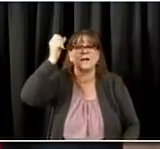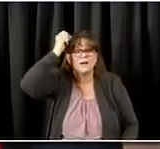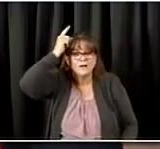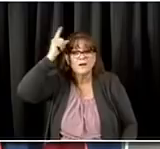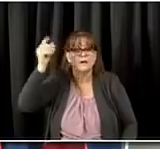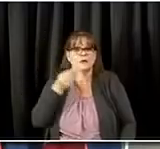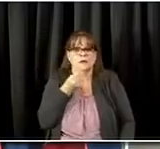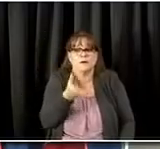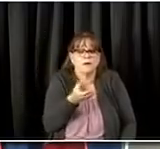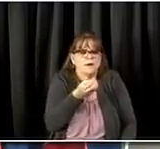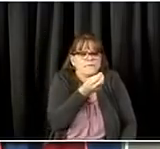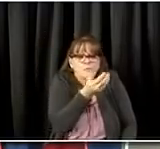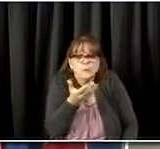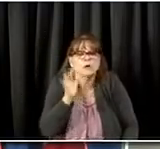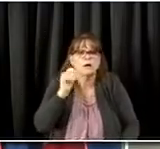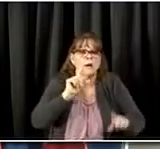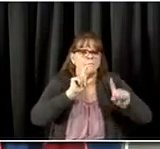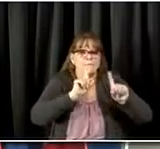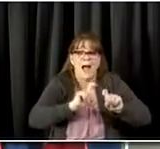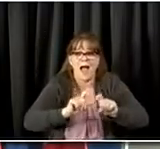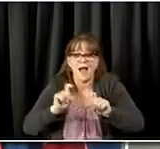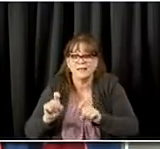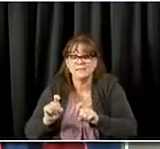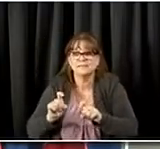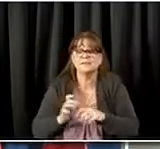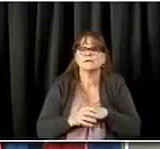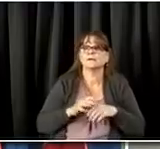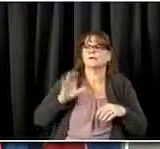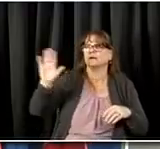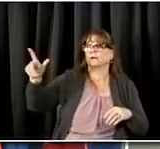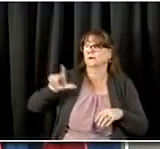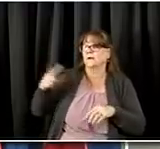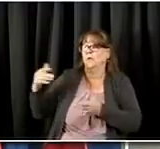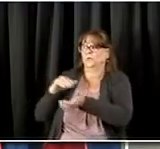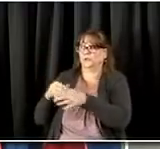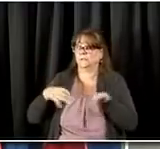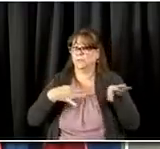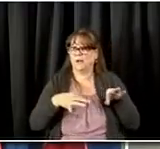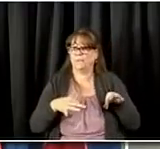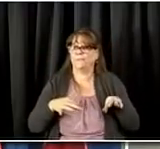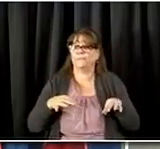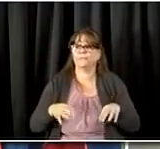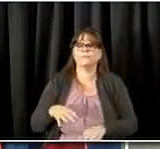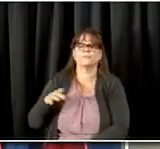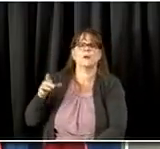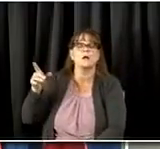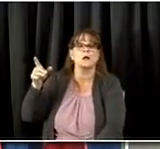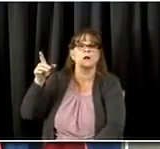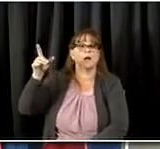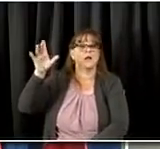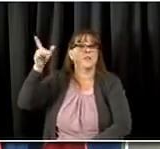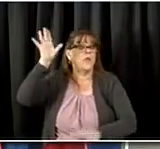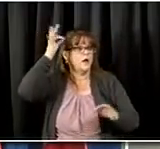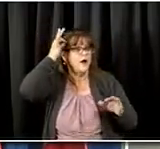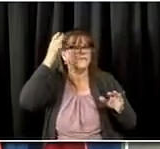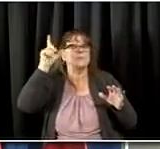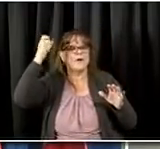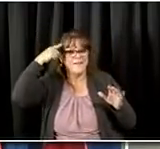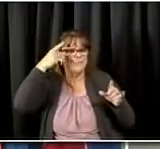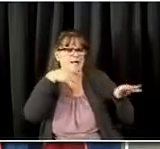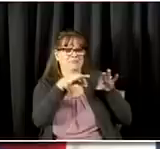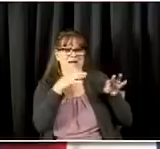run through. Dr. Herlihy? Thank you. So as the governor mentioned, there's clearly lots of moving parts to make sure that we get this vaccine